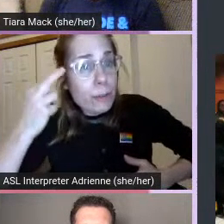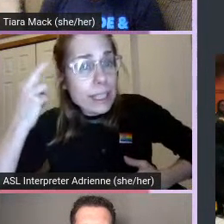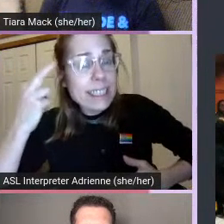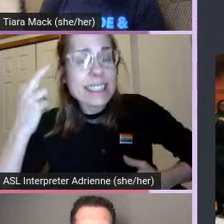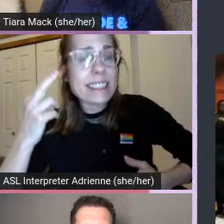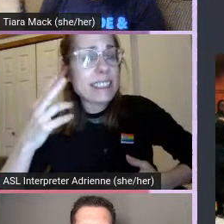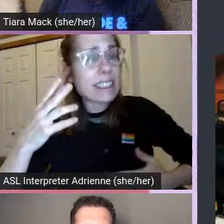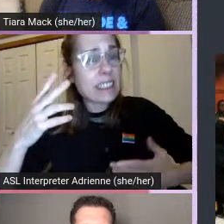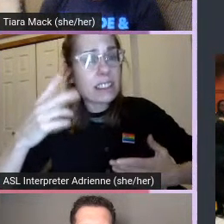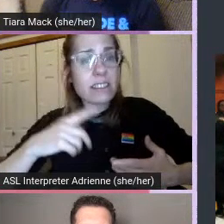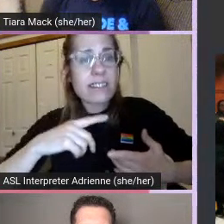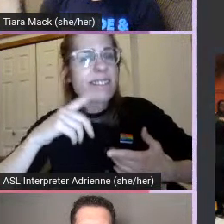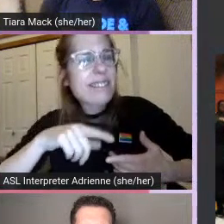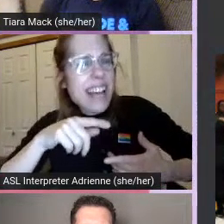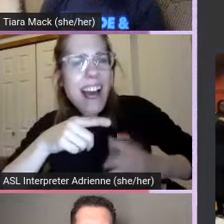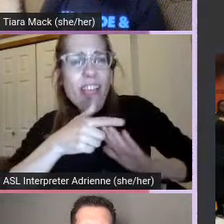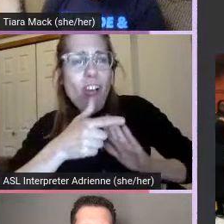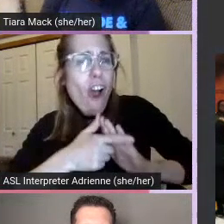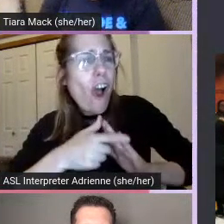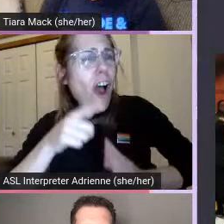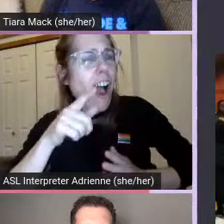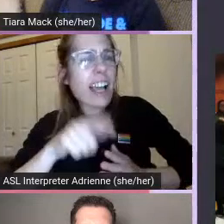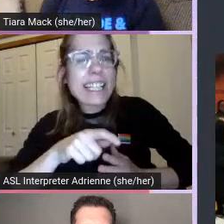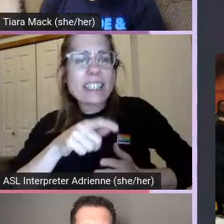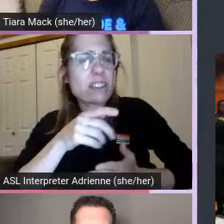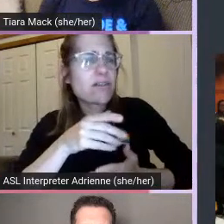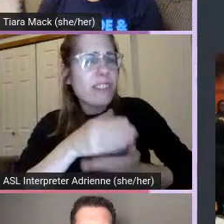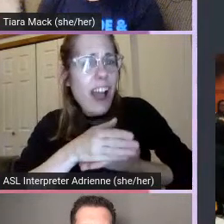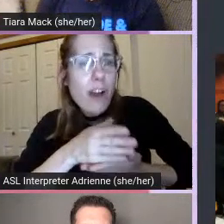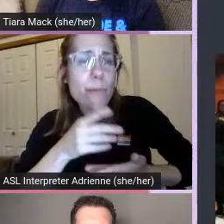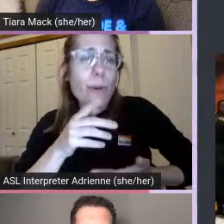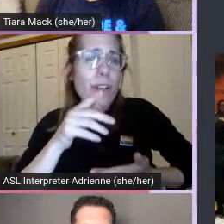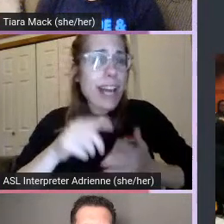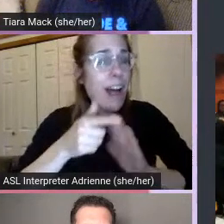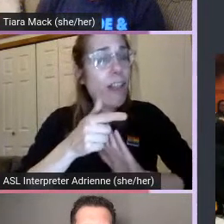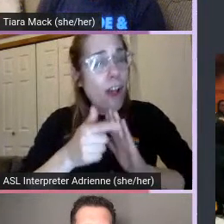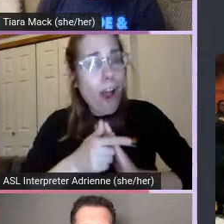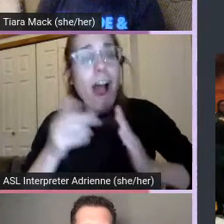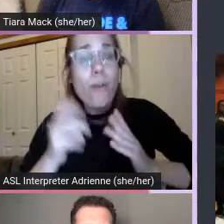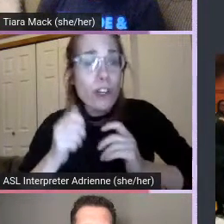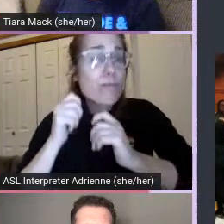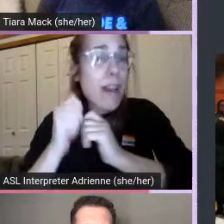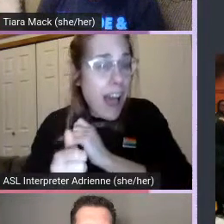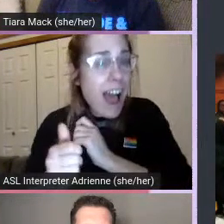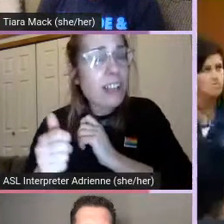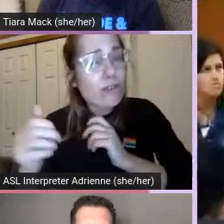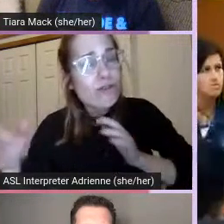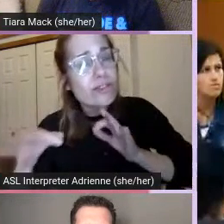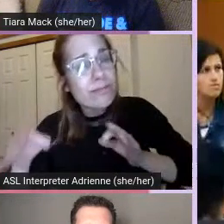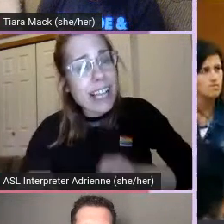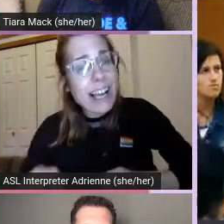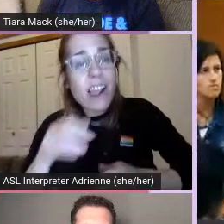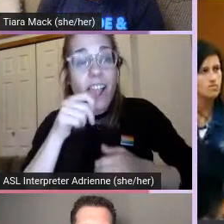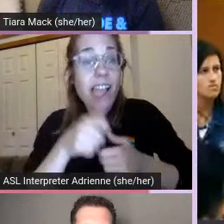some legislation, particularly in their communities. Next slide, please.